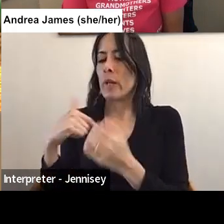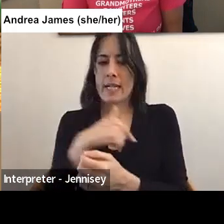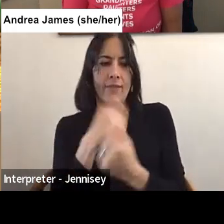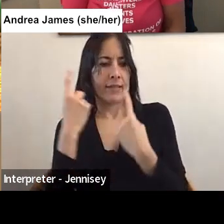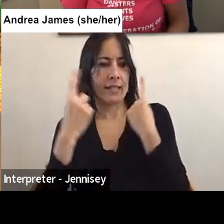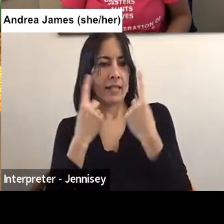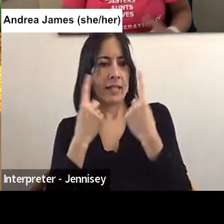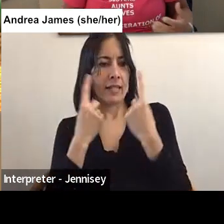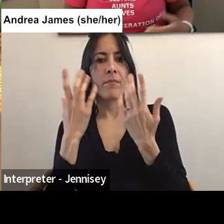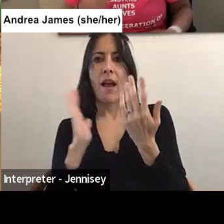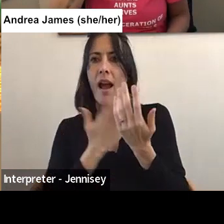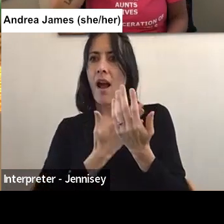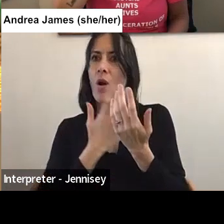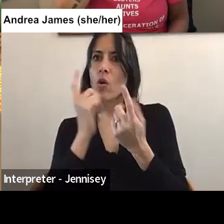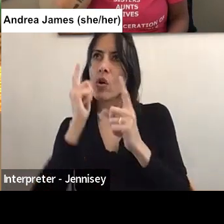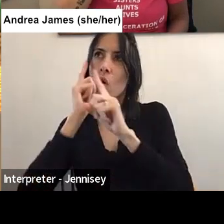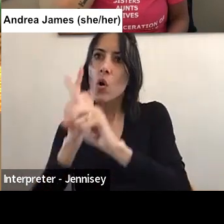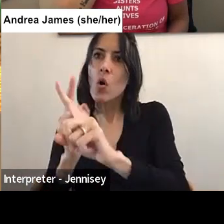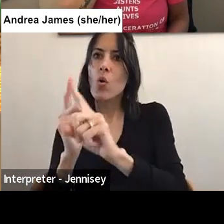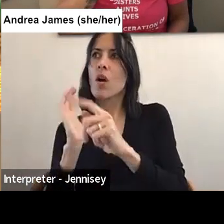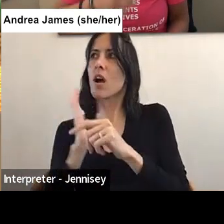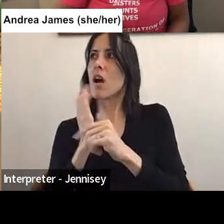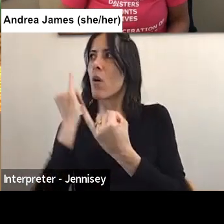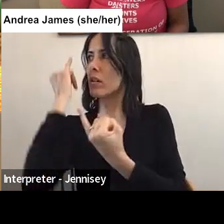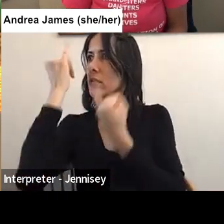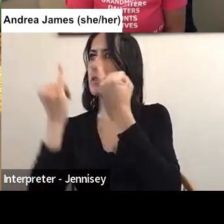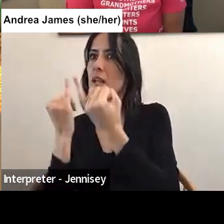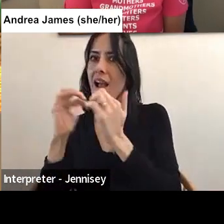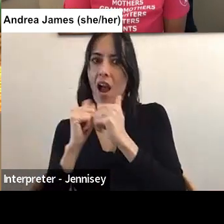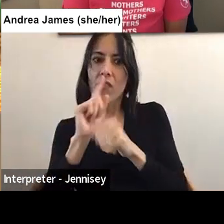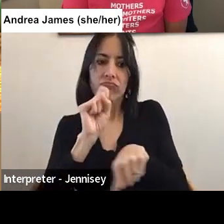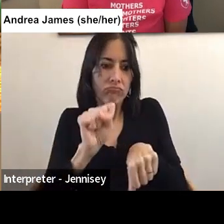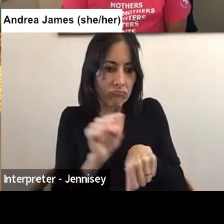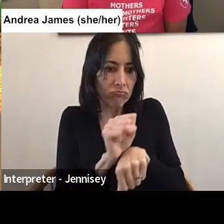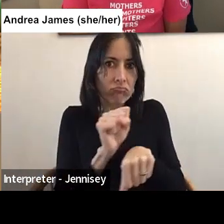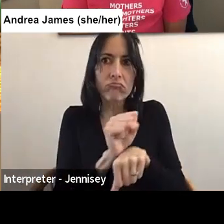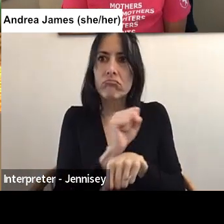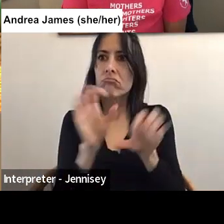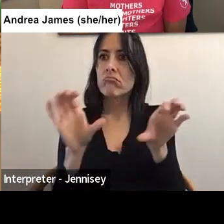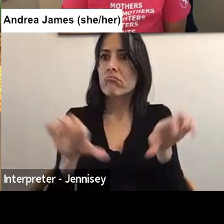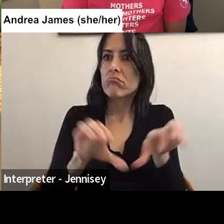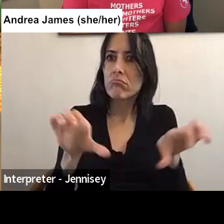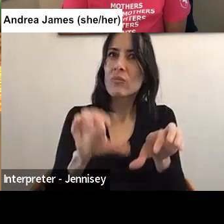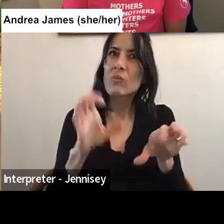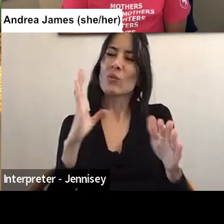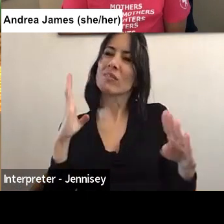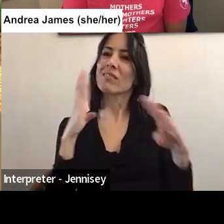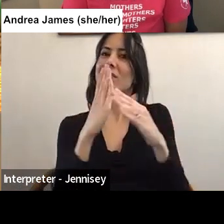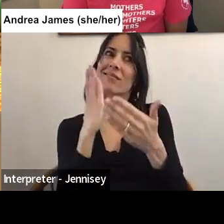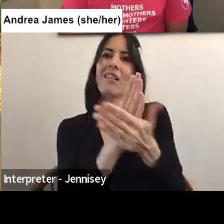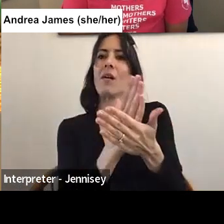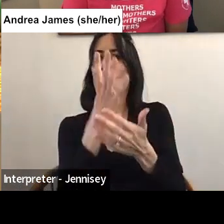operationalize the audacious goal that we set for ourselves in that prison in 2010 to end the incarceration of women and